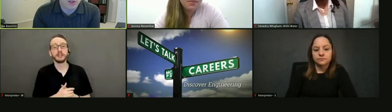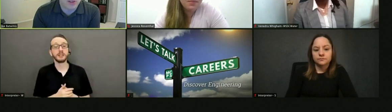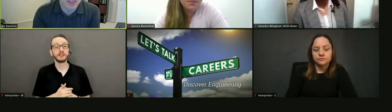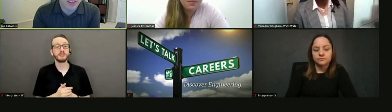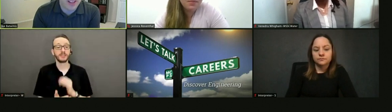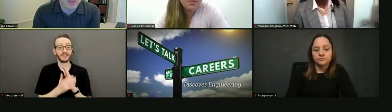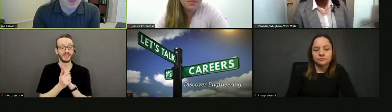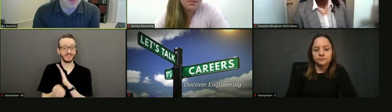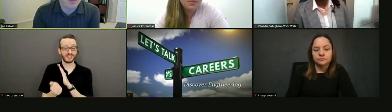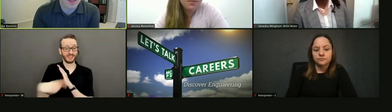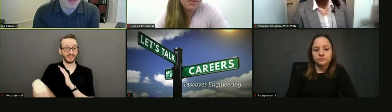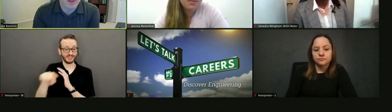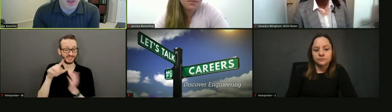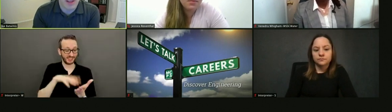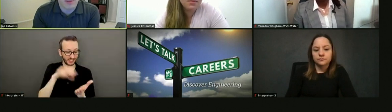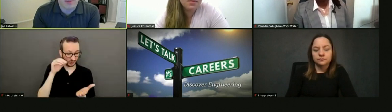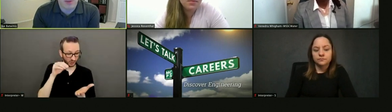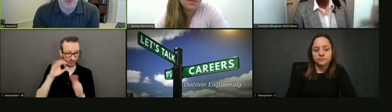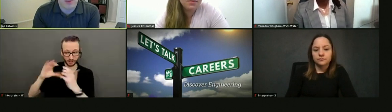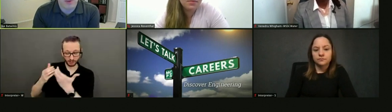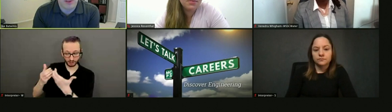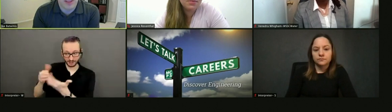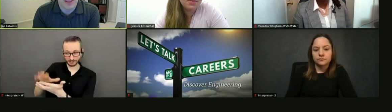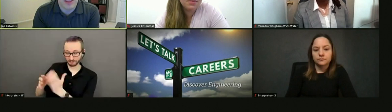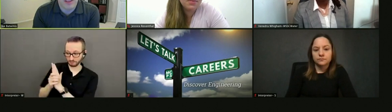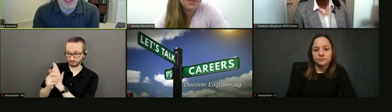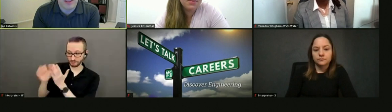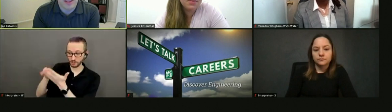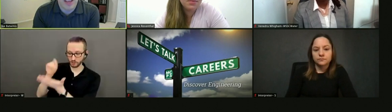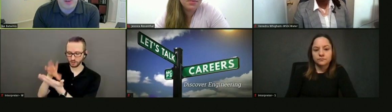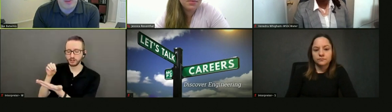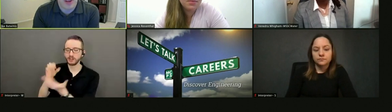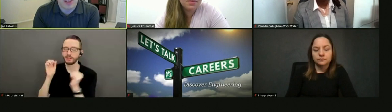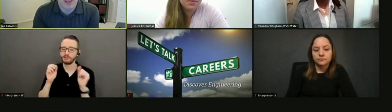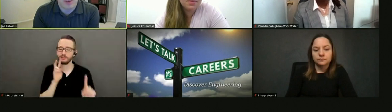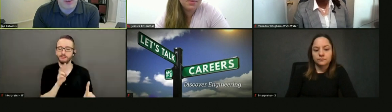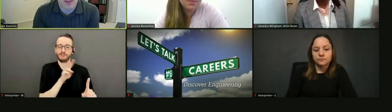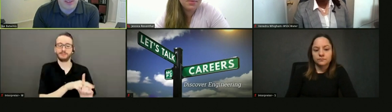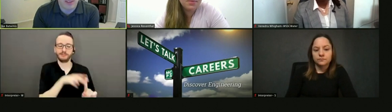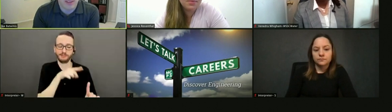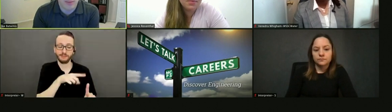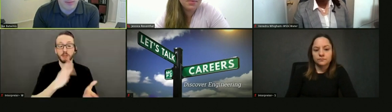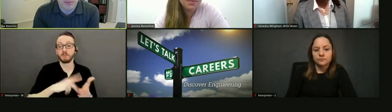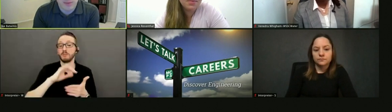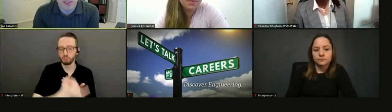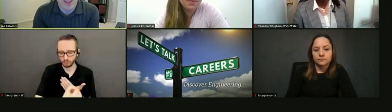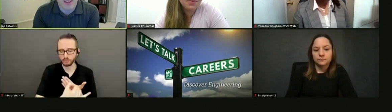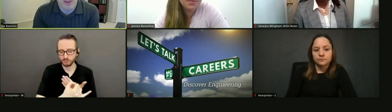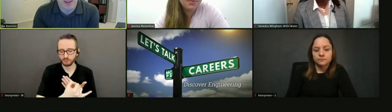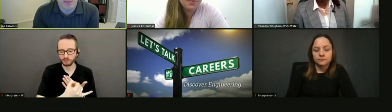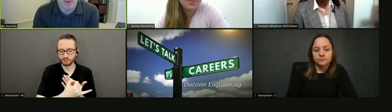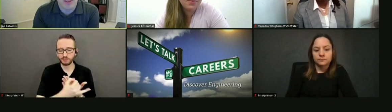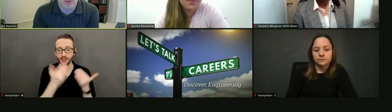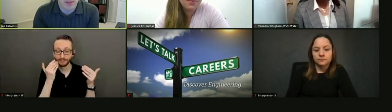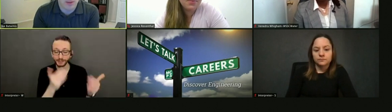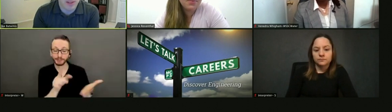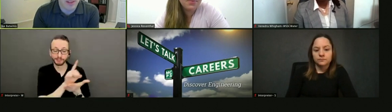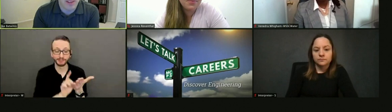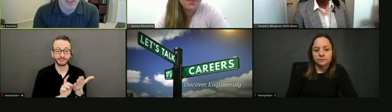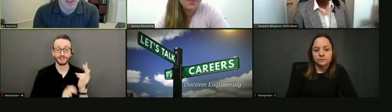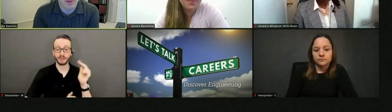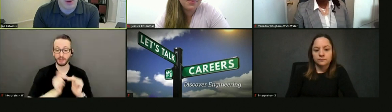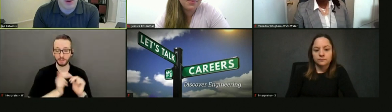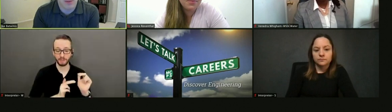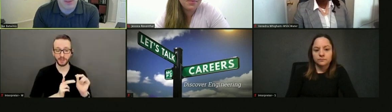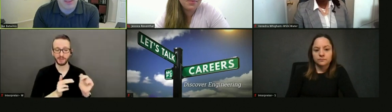skills that you're learning in the classroom and apply them to an actual project where you actually have to design and build something to meet